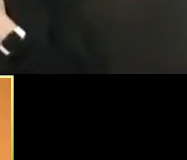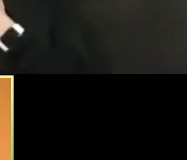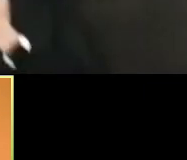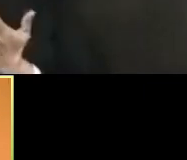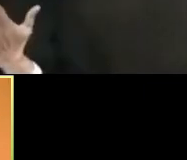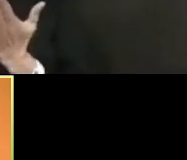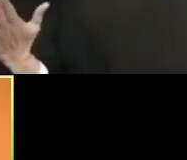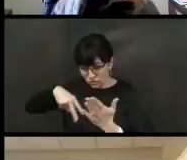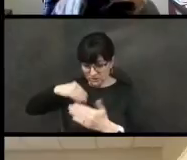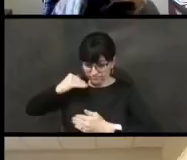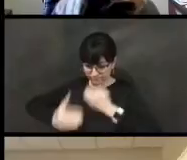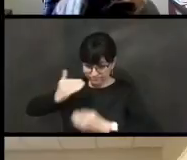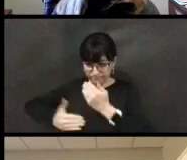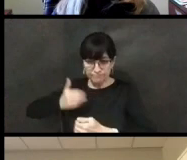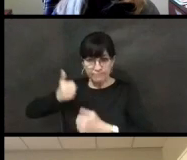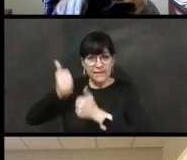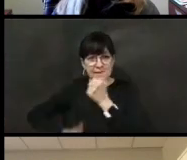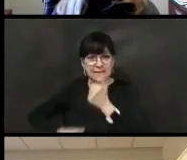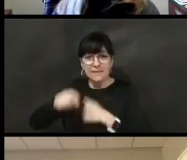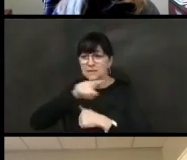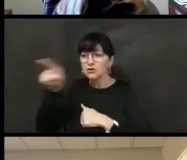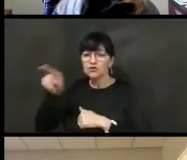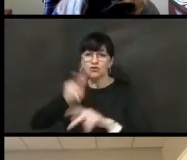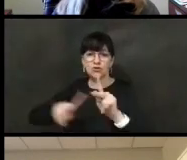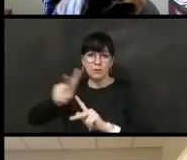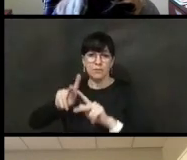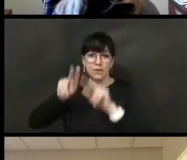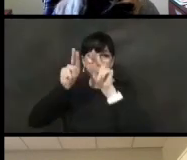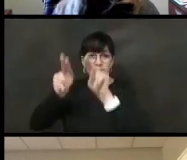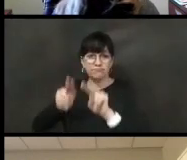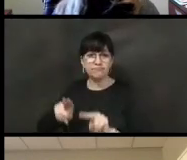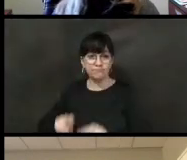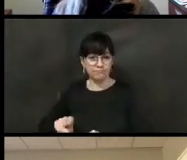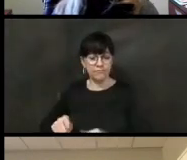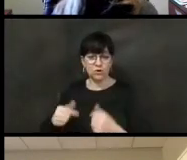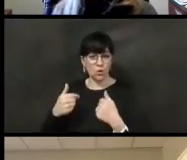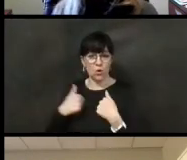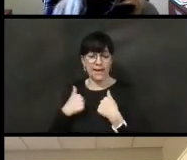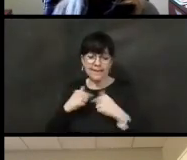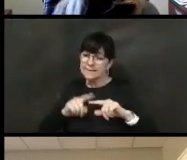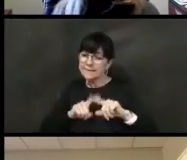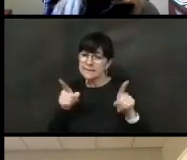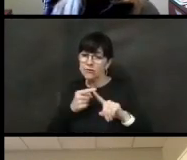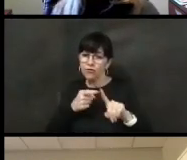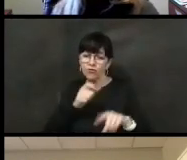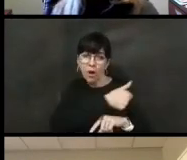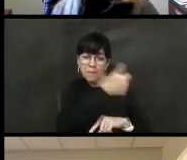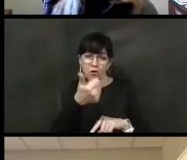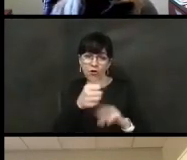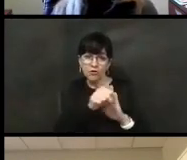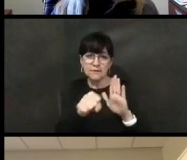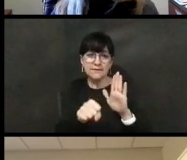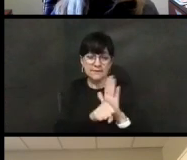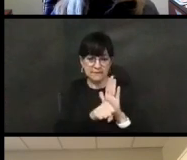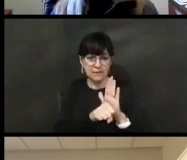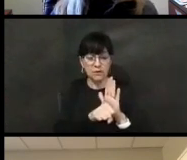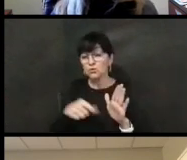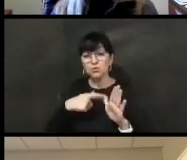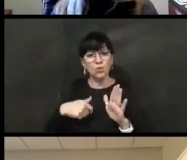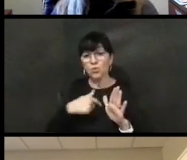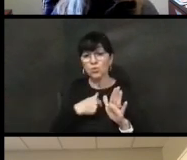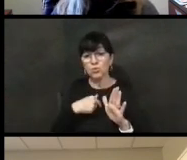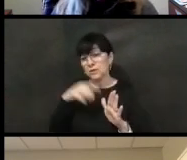processing that number of claims individually. So because we're starting from a different place, and we have to design an